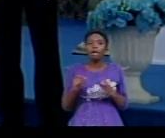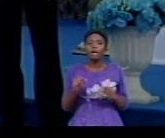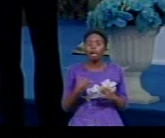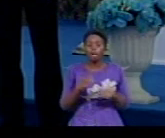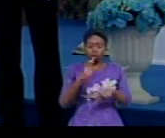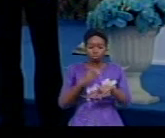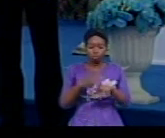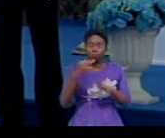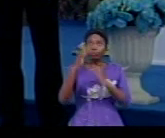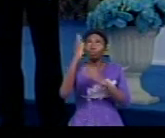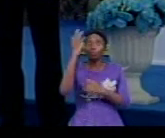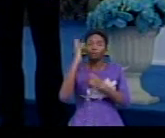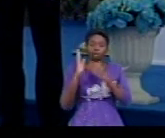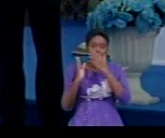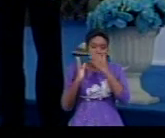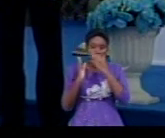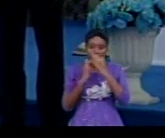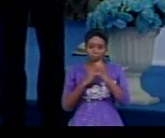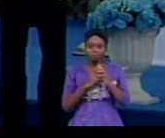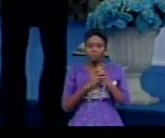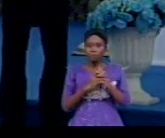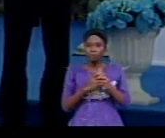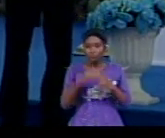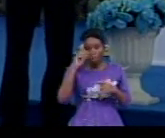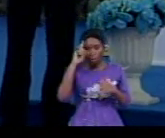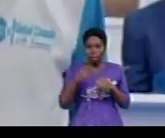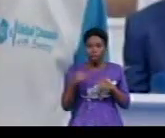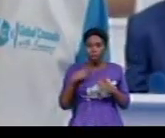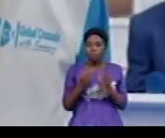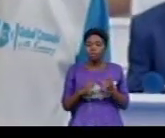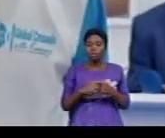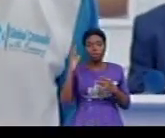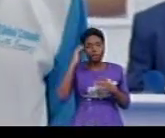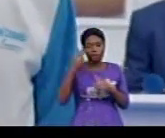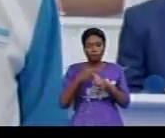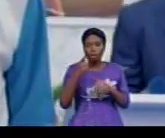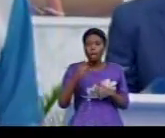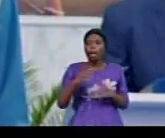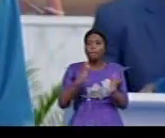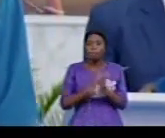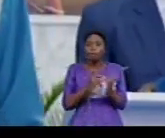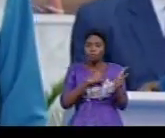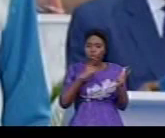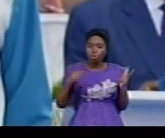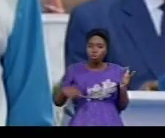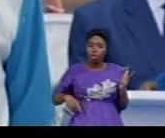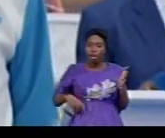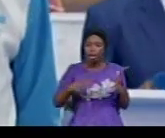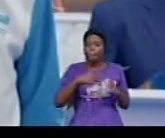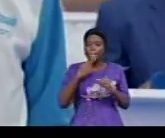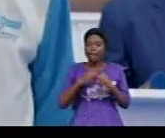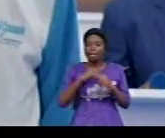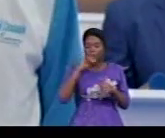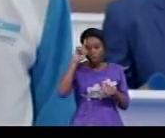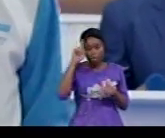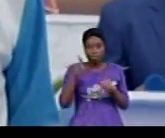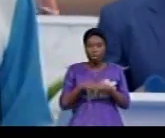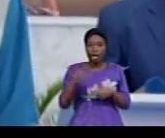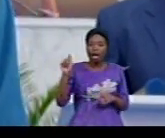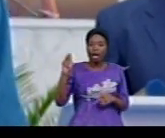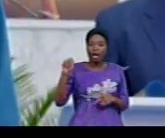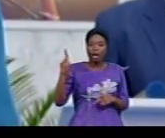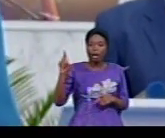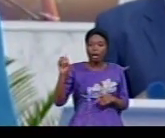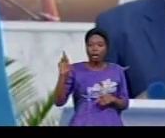God. Brother, I want to hear from you. Praise the Lord. My name is Brother Andrew Wobiti. I'm from